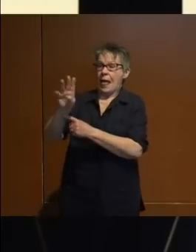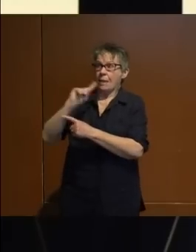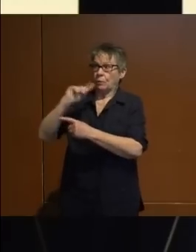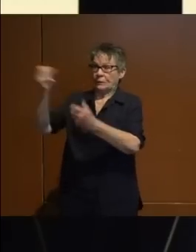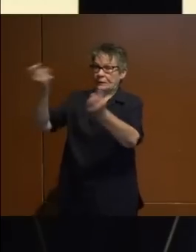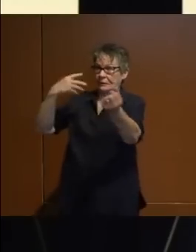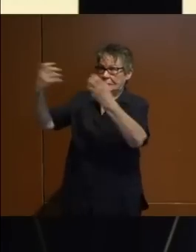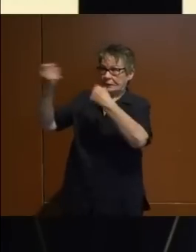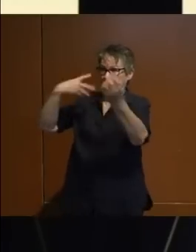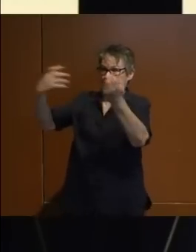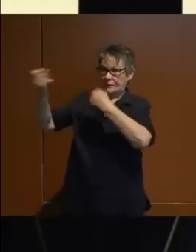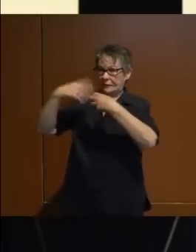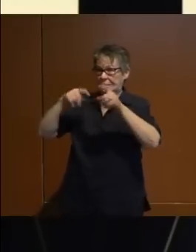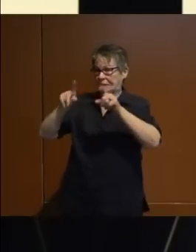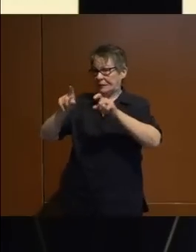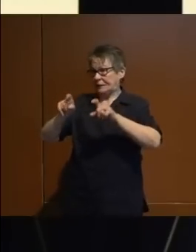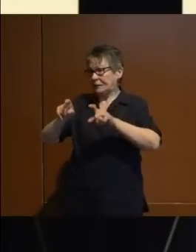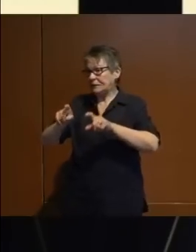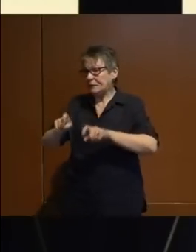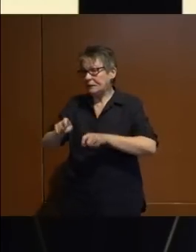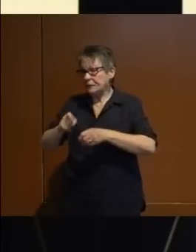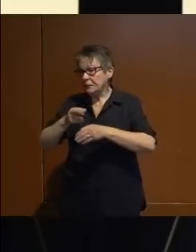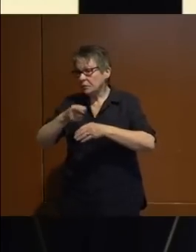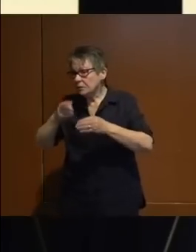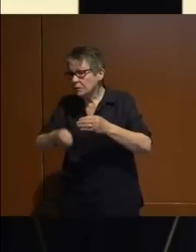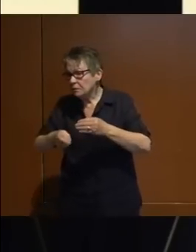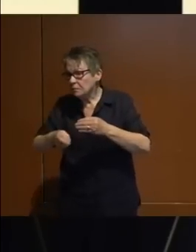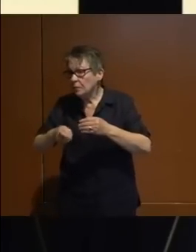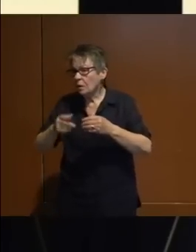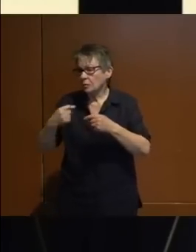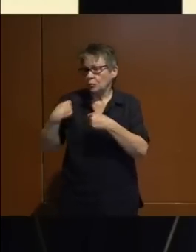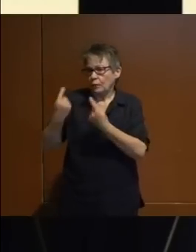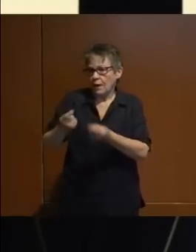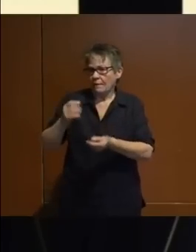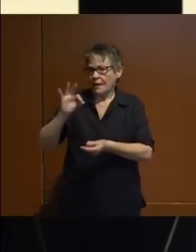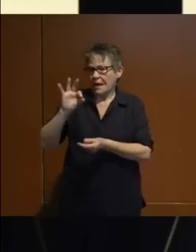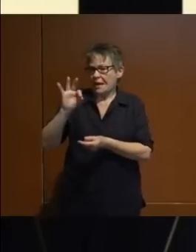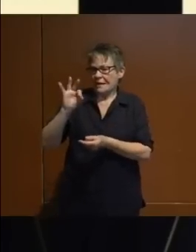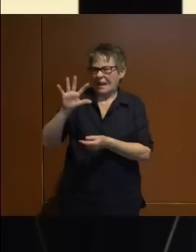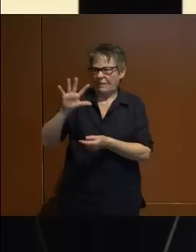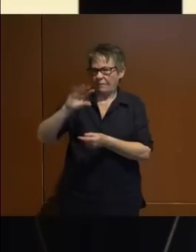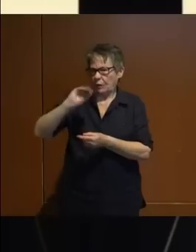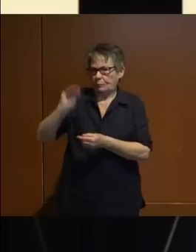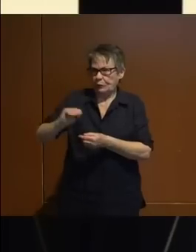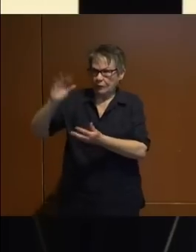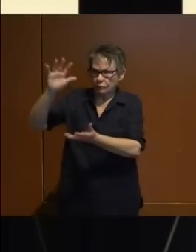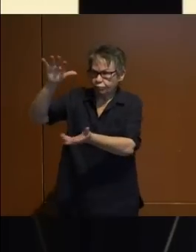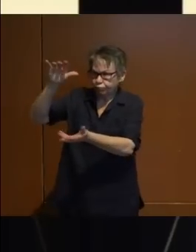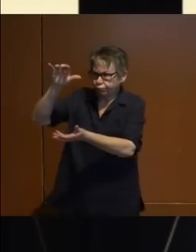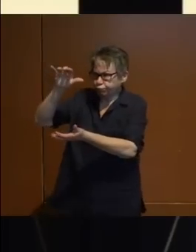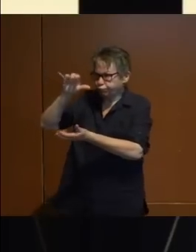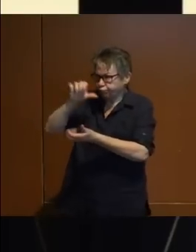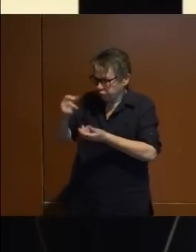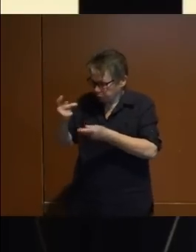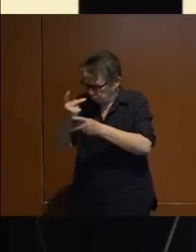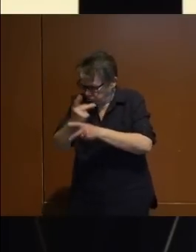results now from over 95% of the major labs, there have been